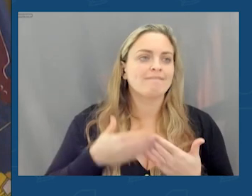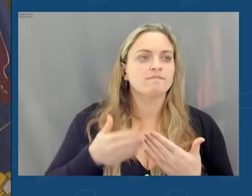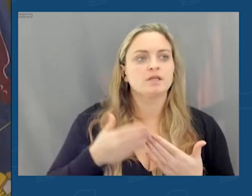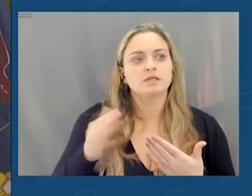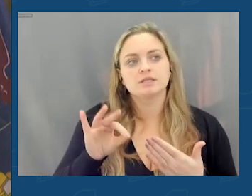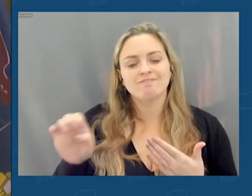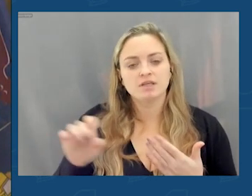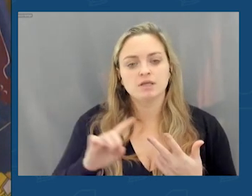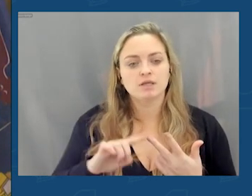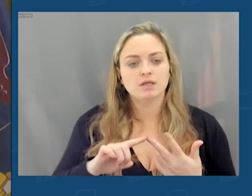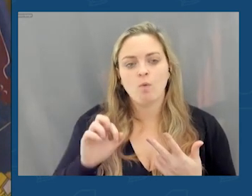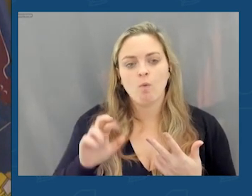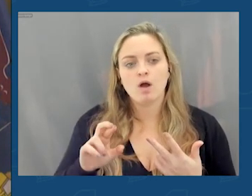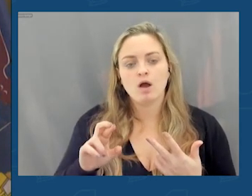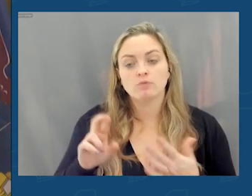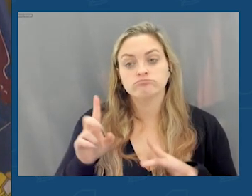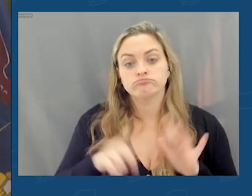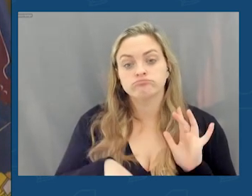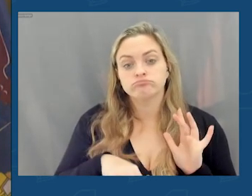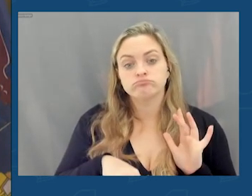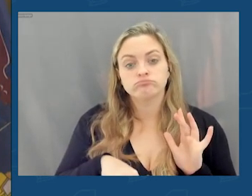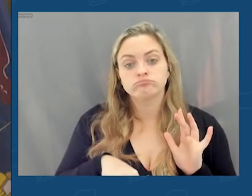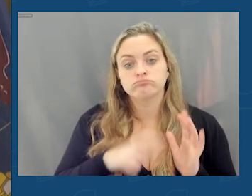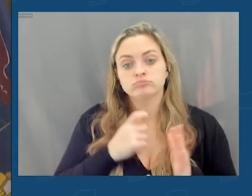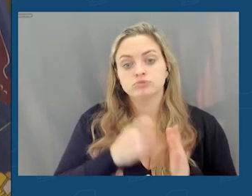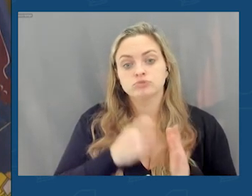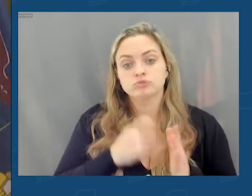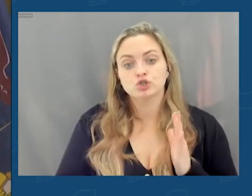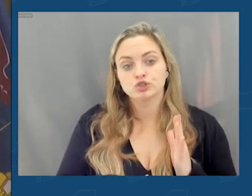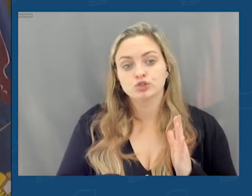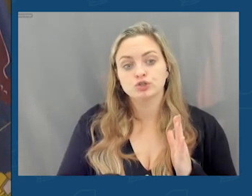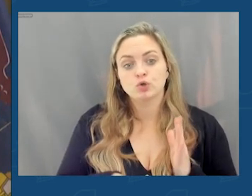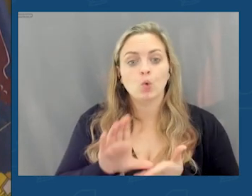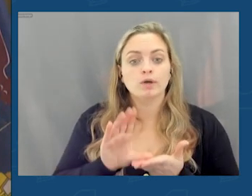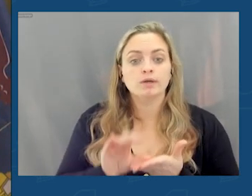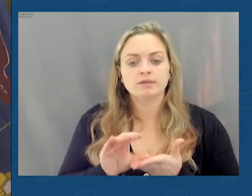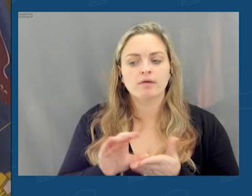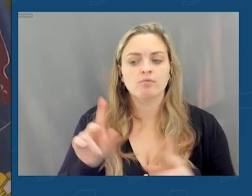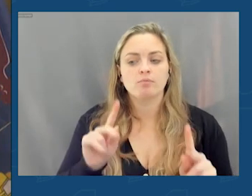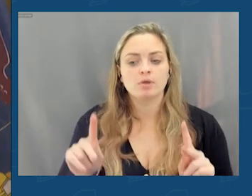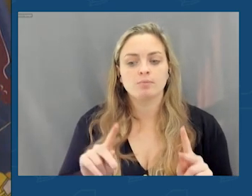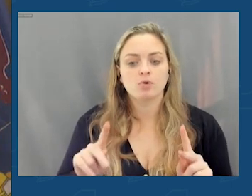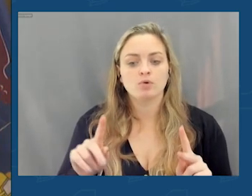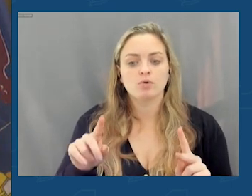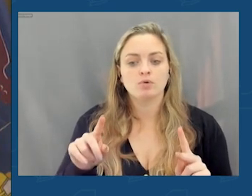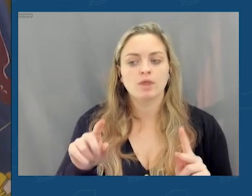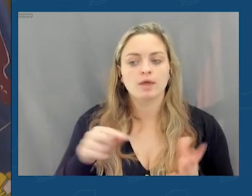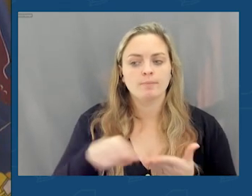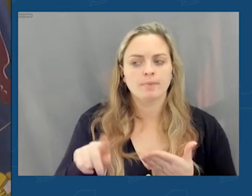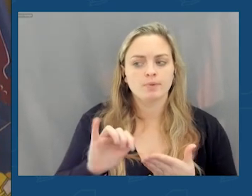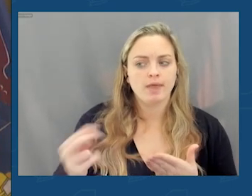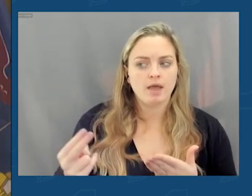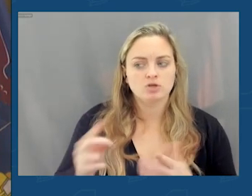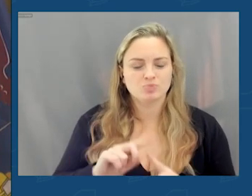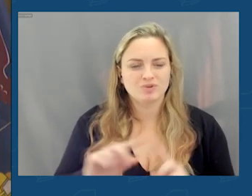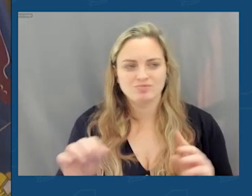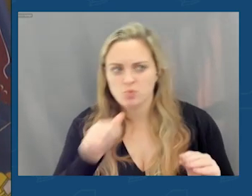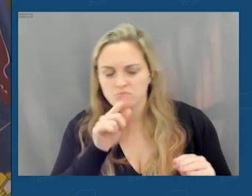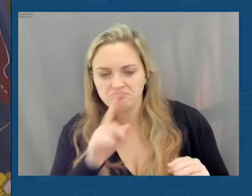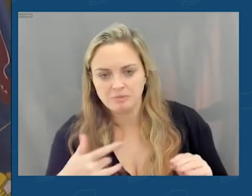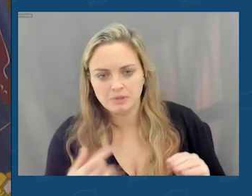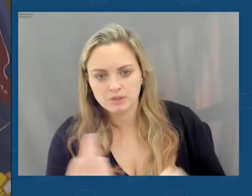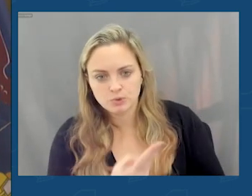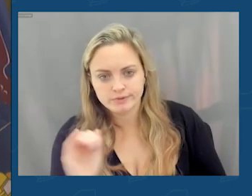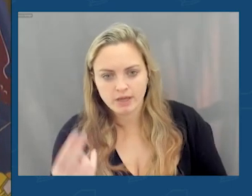just skip it and supposedly give discounts. People pay with cash, except no one uses cash. So let's make them be